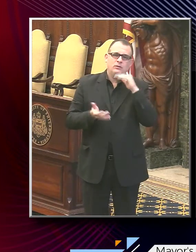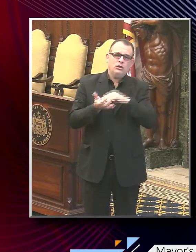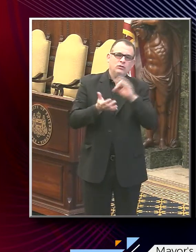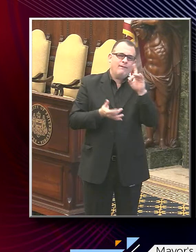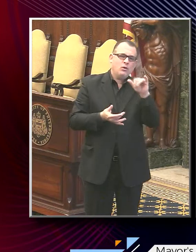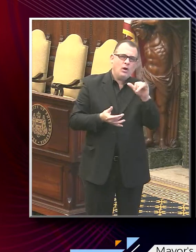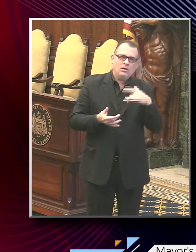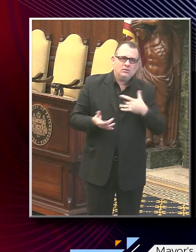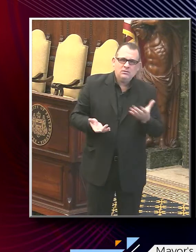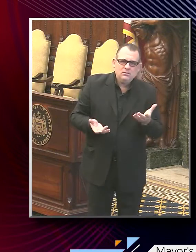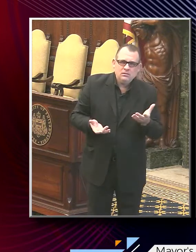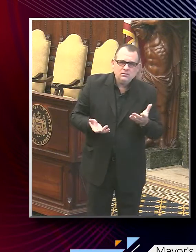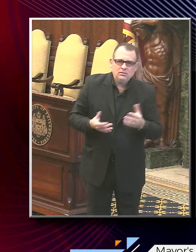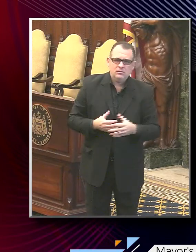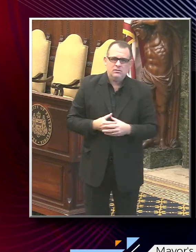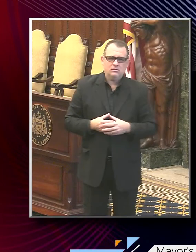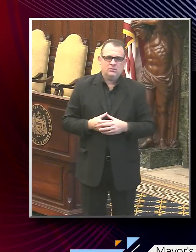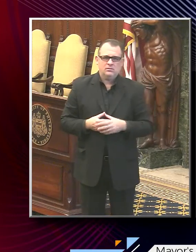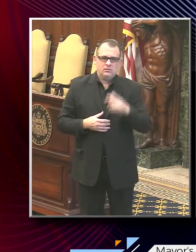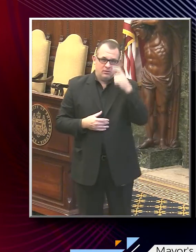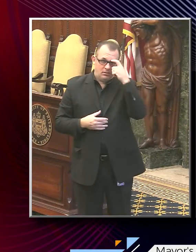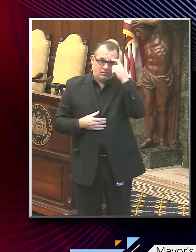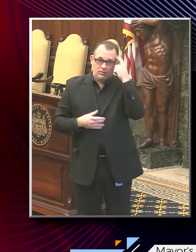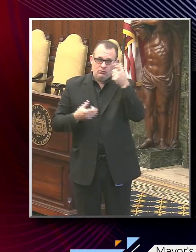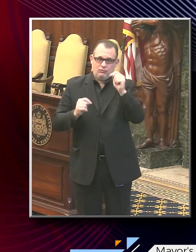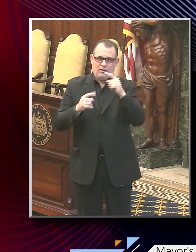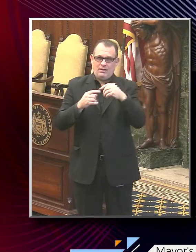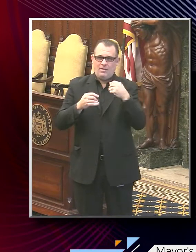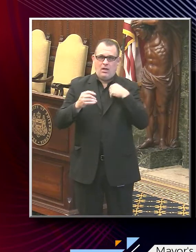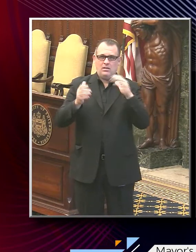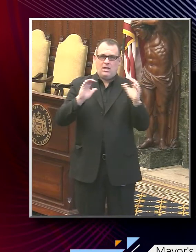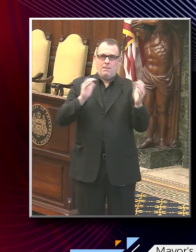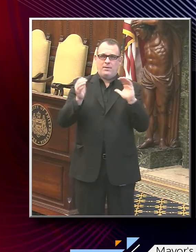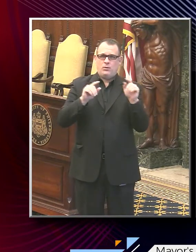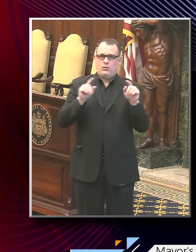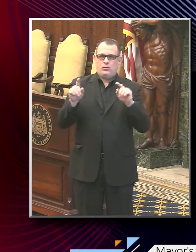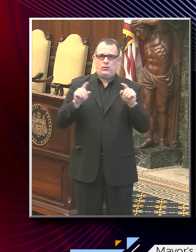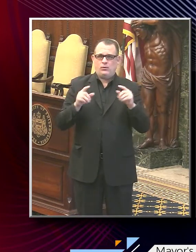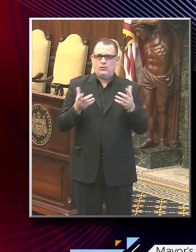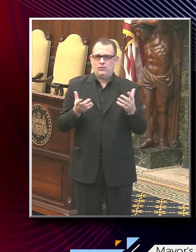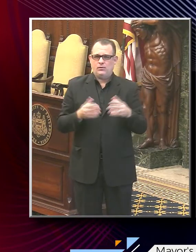kind of comparison of, does that reality